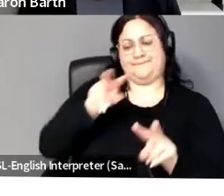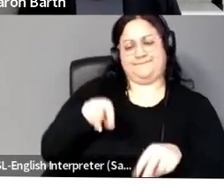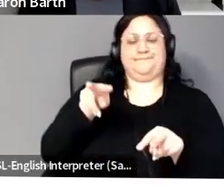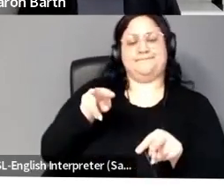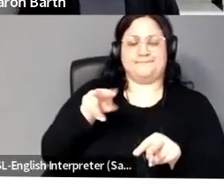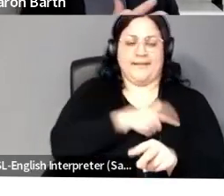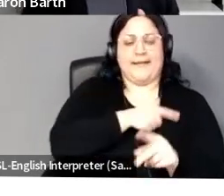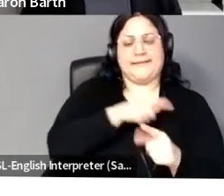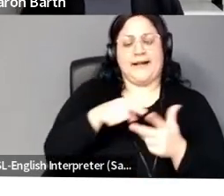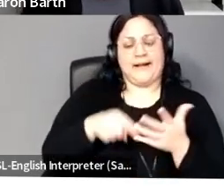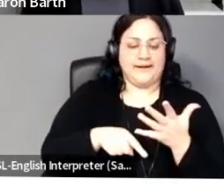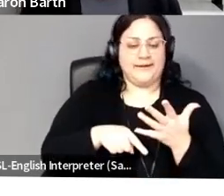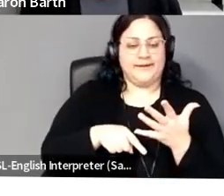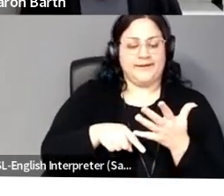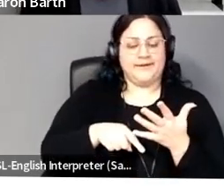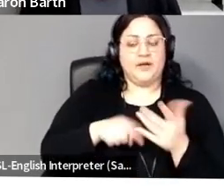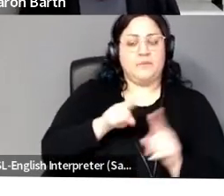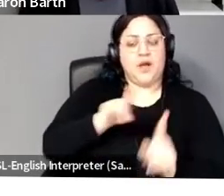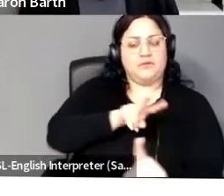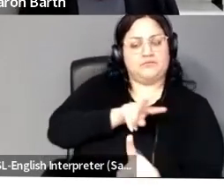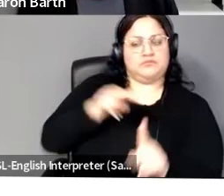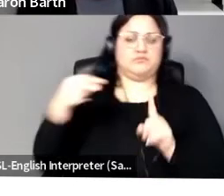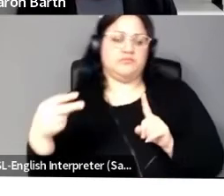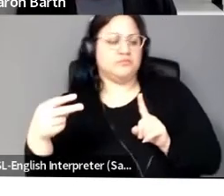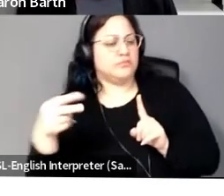disheveledness that's less judgy?